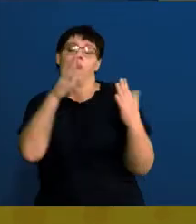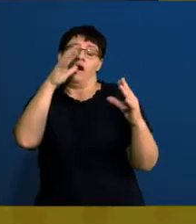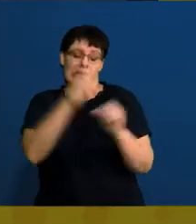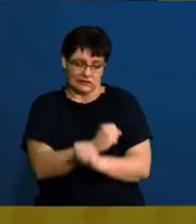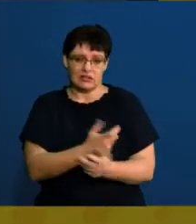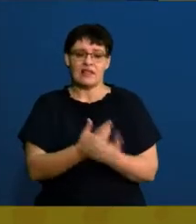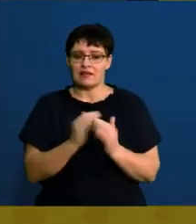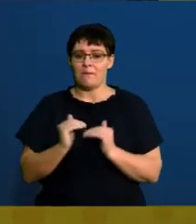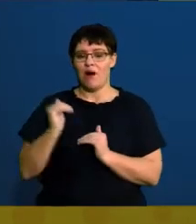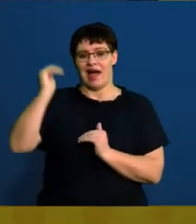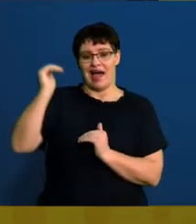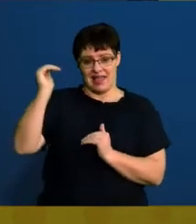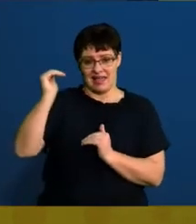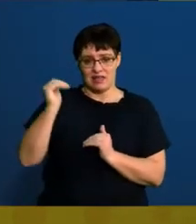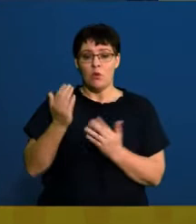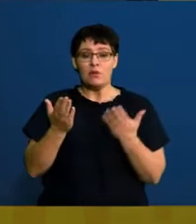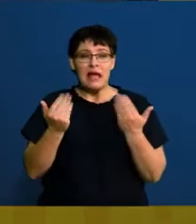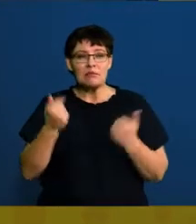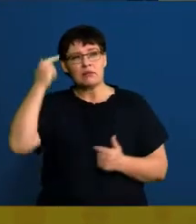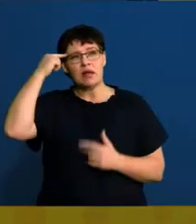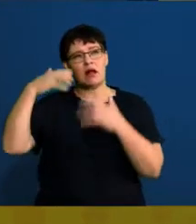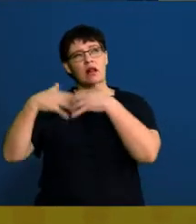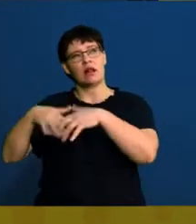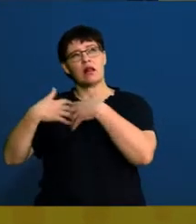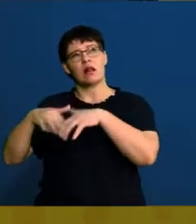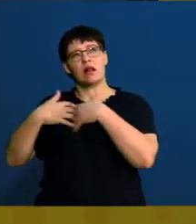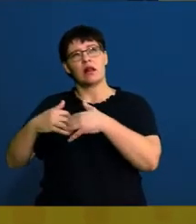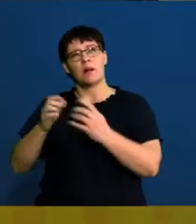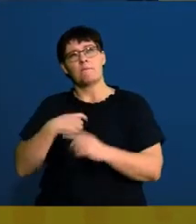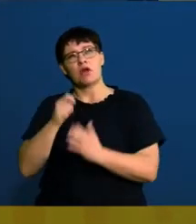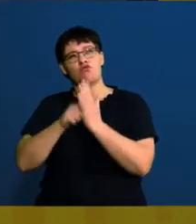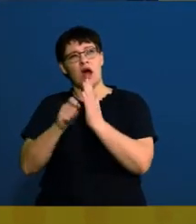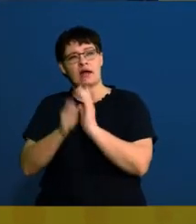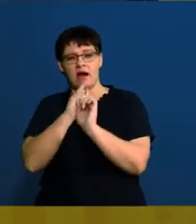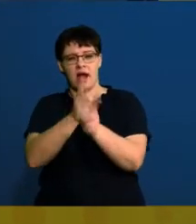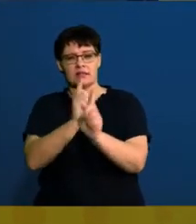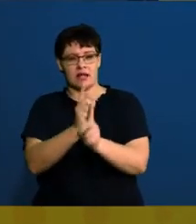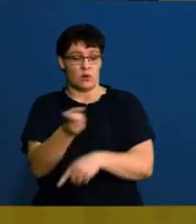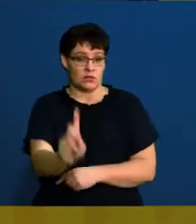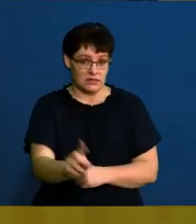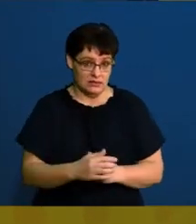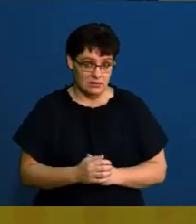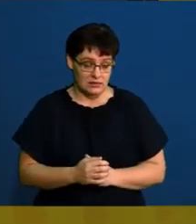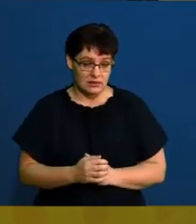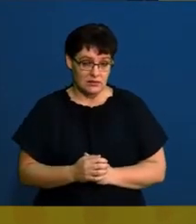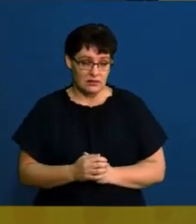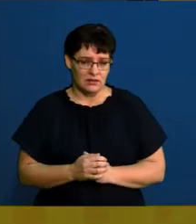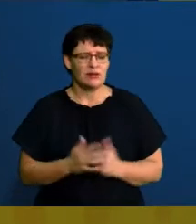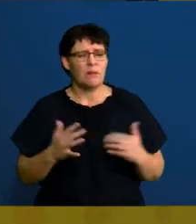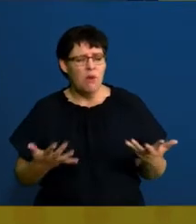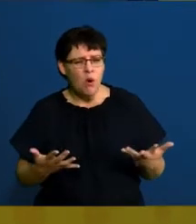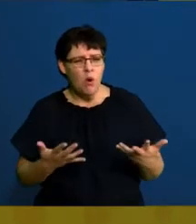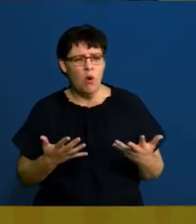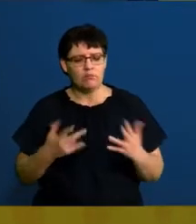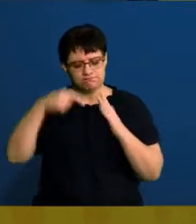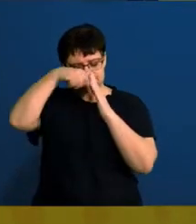higher order questions that expect you to think a little bit more about what it is you are writing. And it expects you to go a little bit